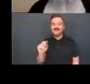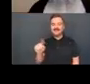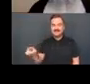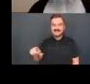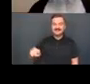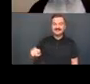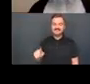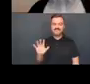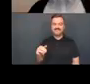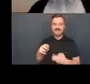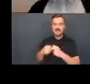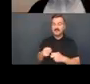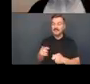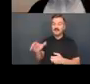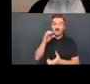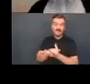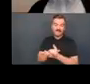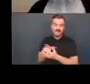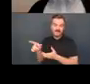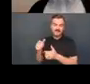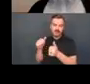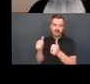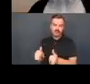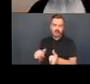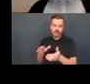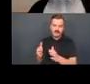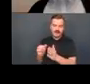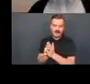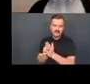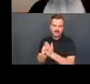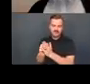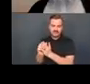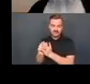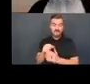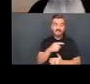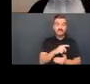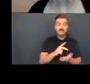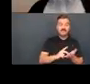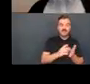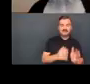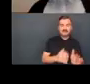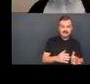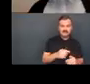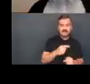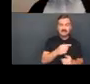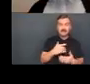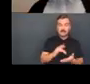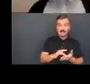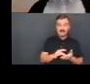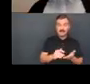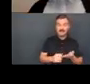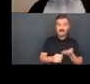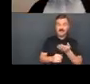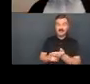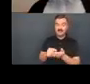is dying of cancer and the pharmacist has a drug which is far